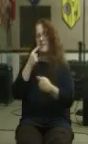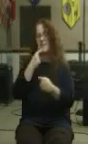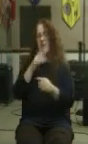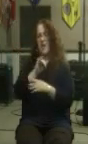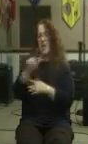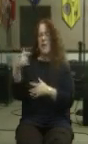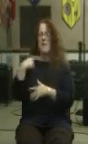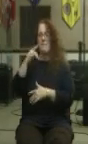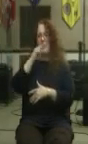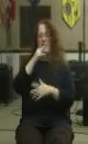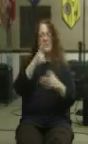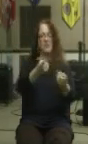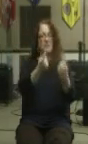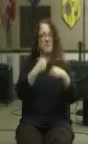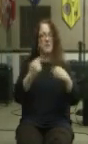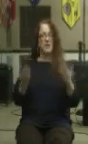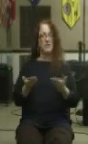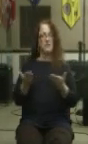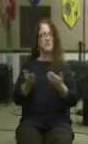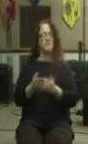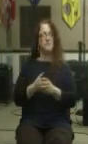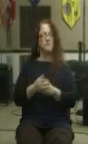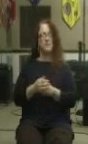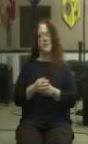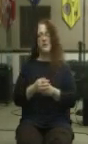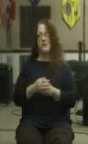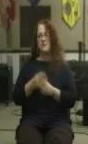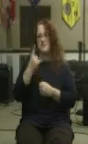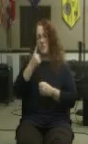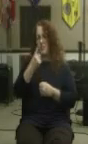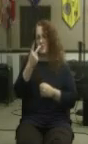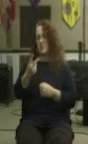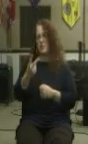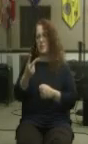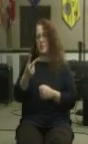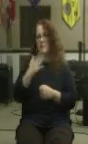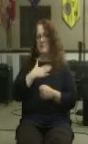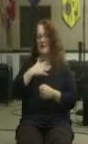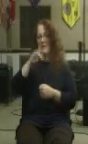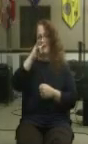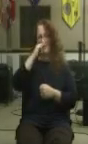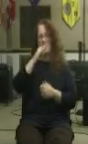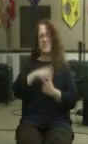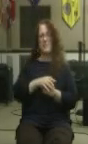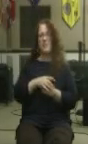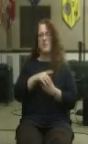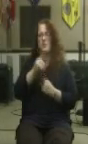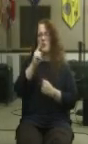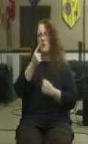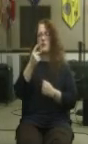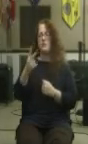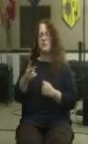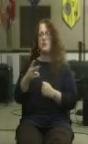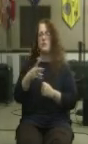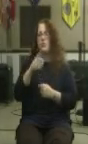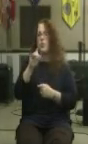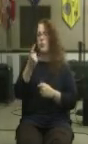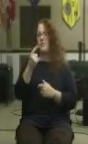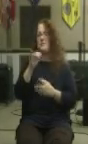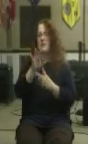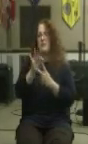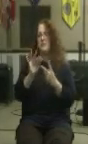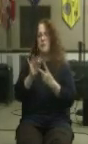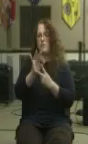If I sit here and I were to say, all my kids, come up here. And you see one or two of my kids, those one or two